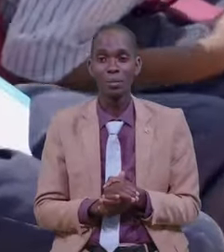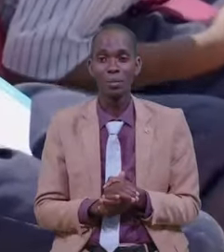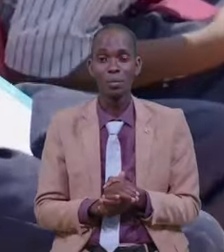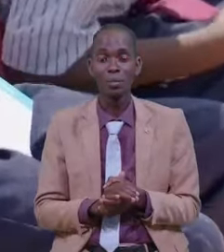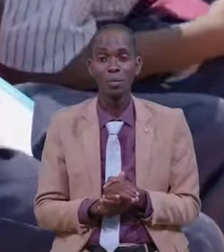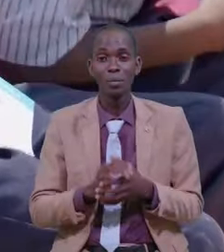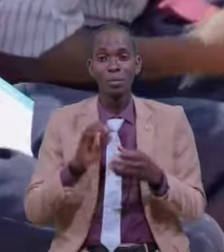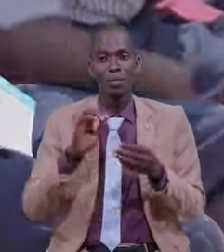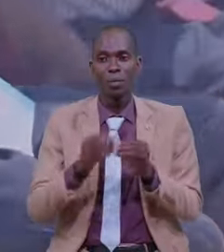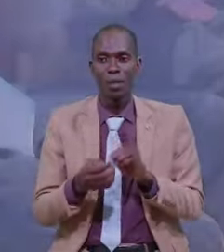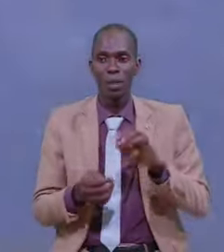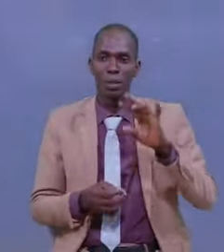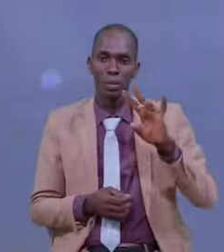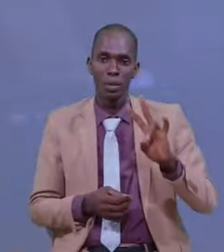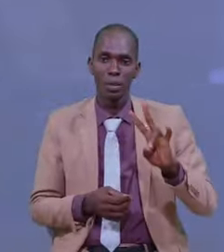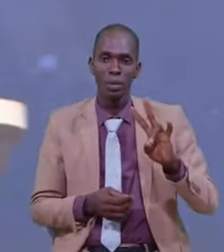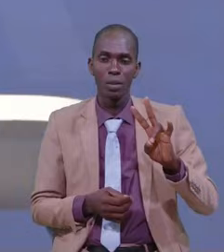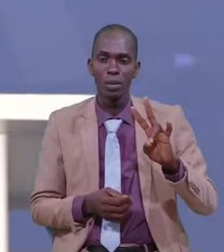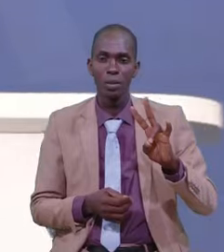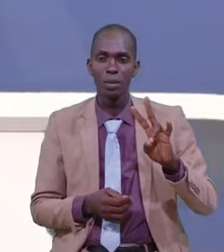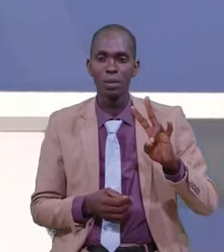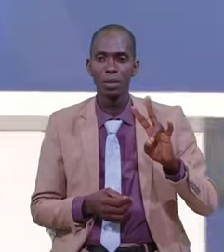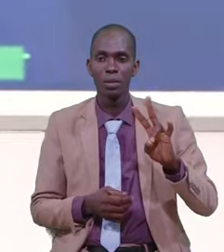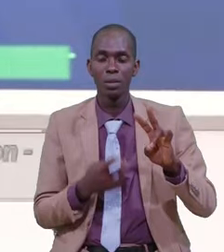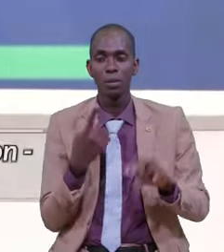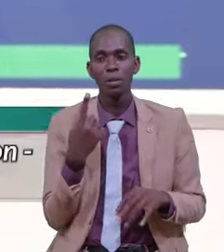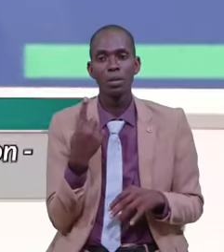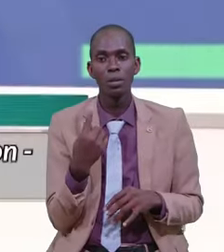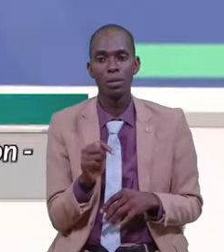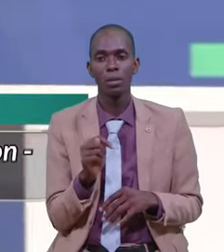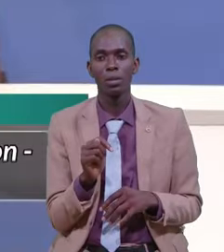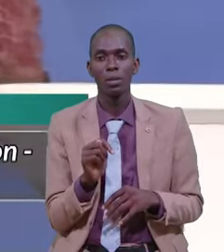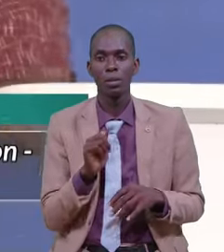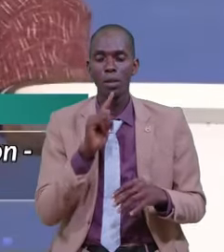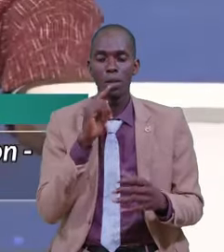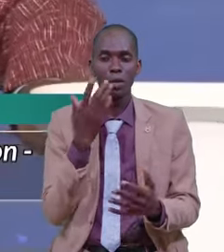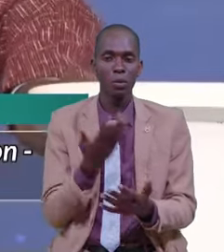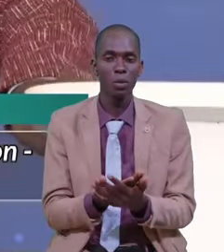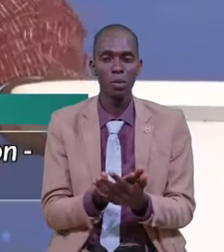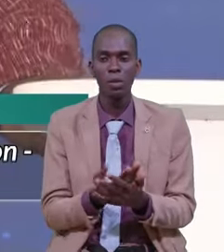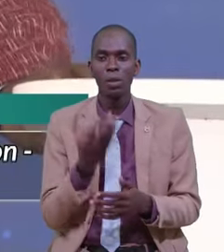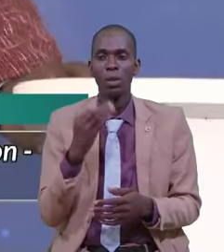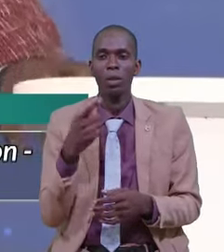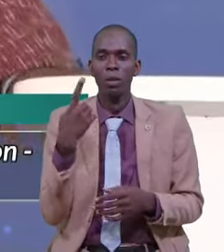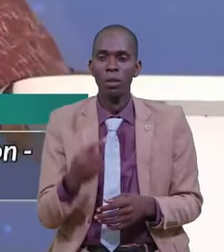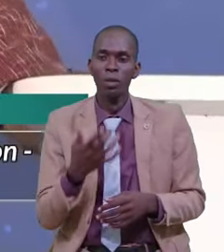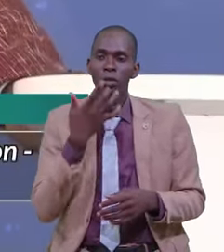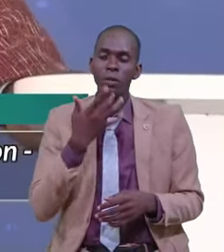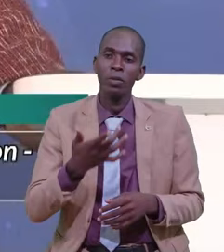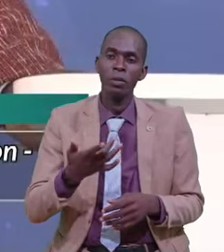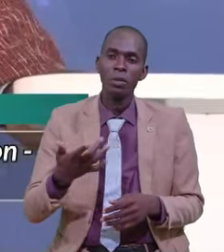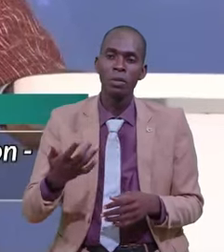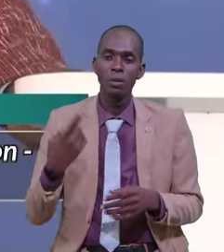Number seven is the confirmation of the foremost champion.